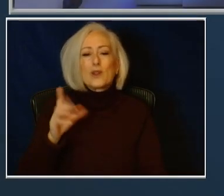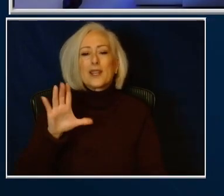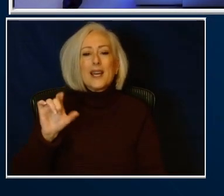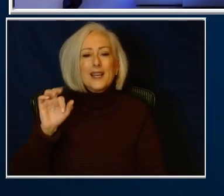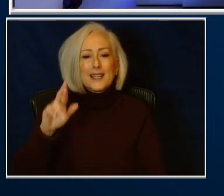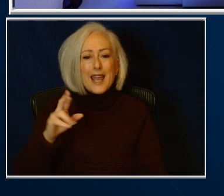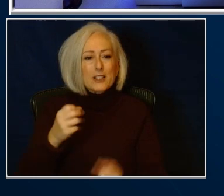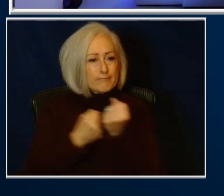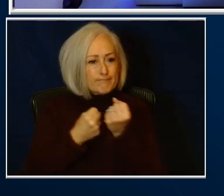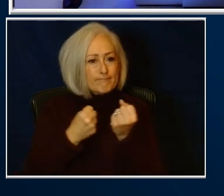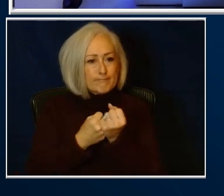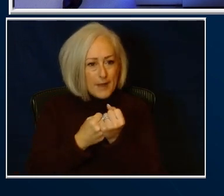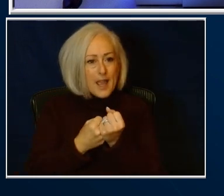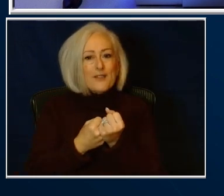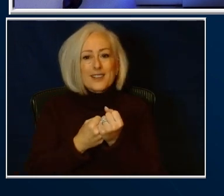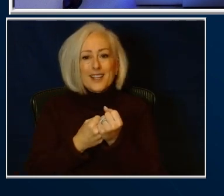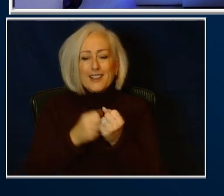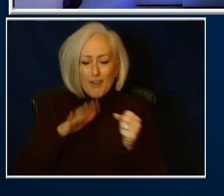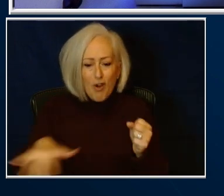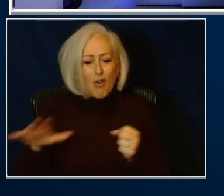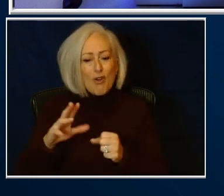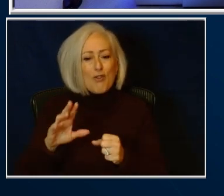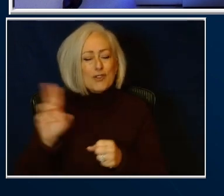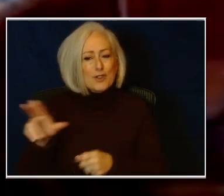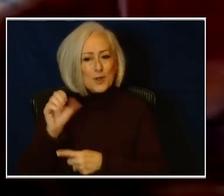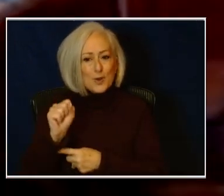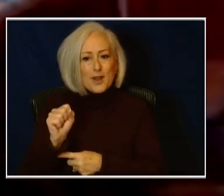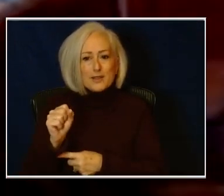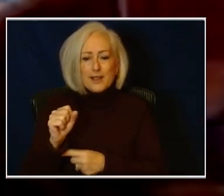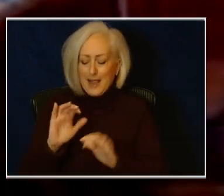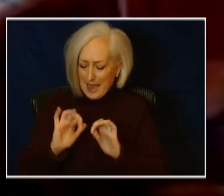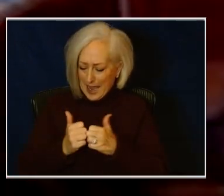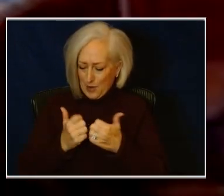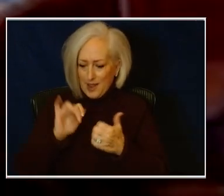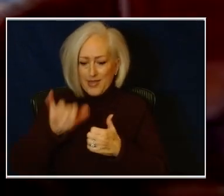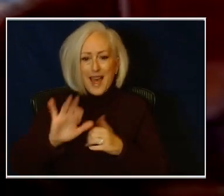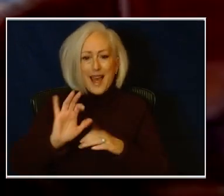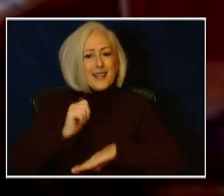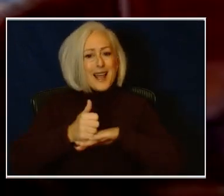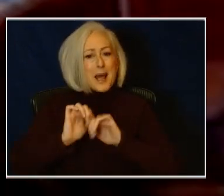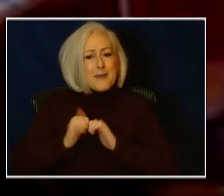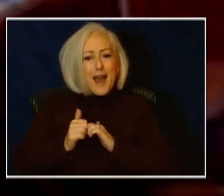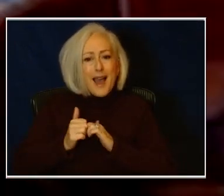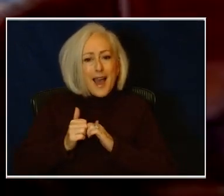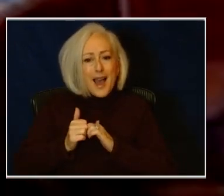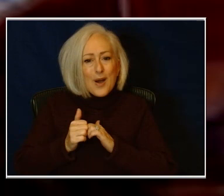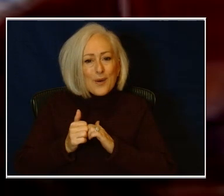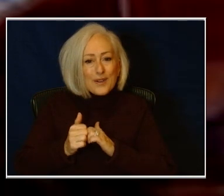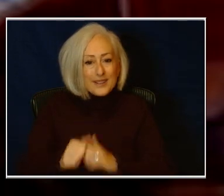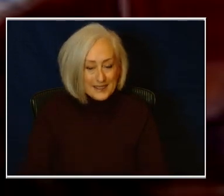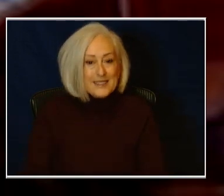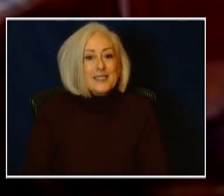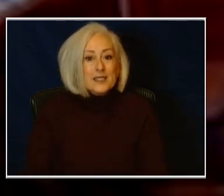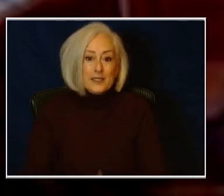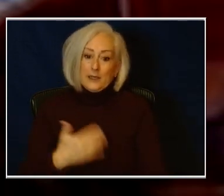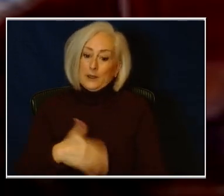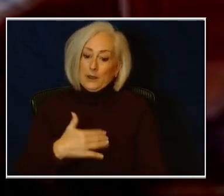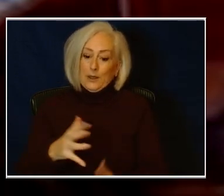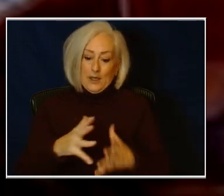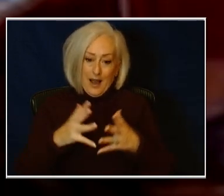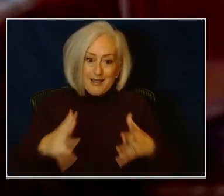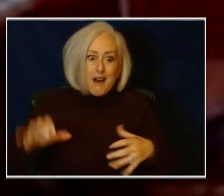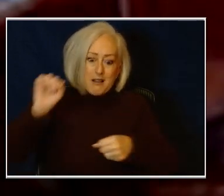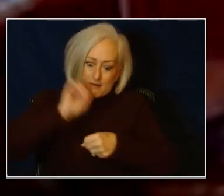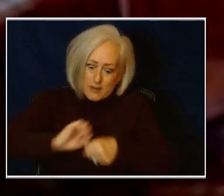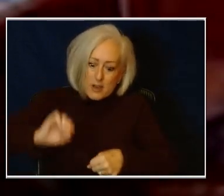did that come about? Talk to us about it. Well, through a lot of work, patience, and